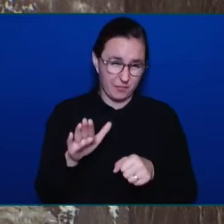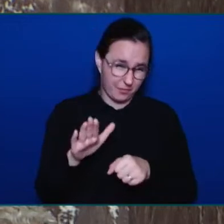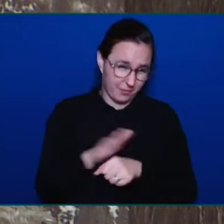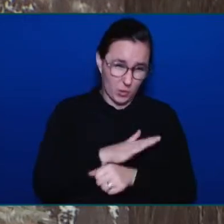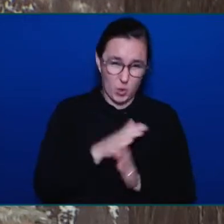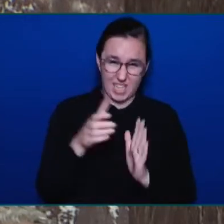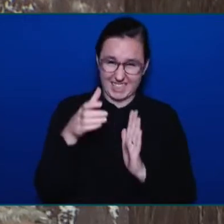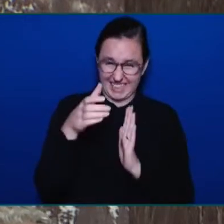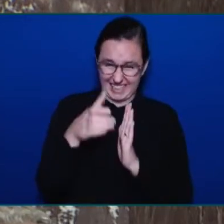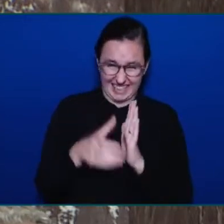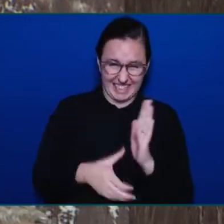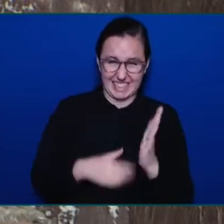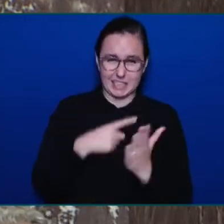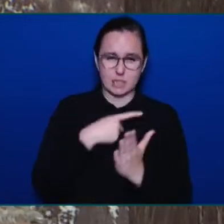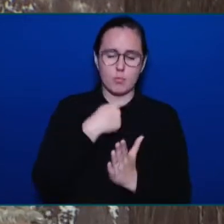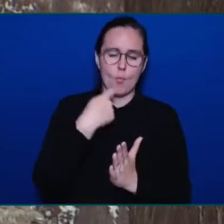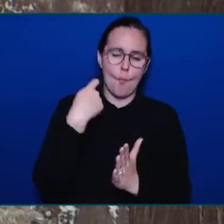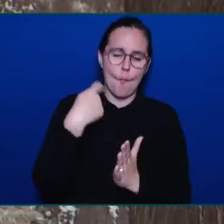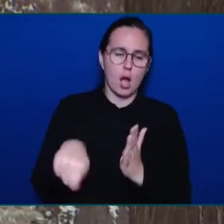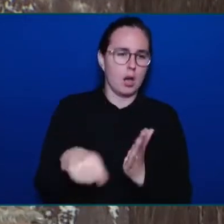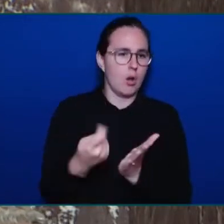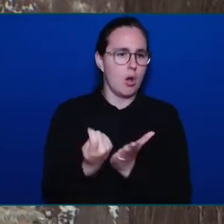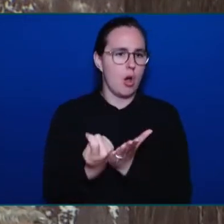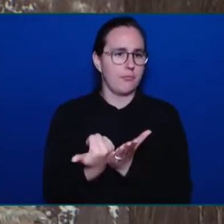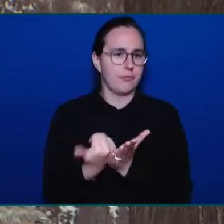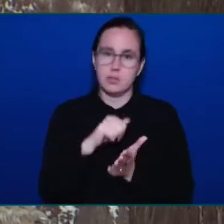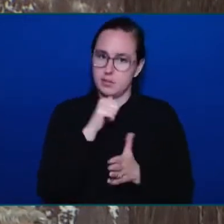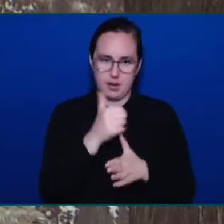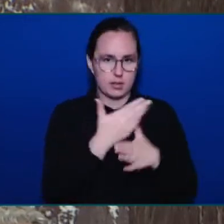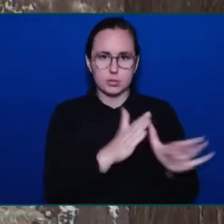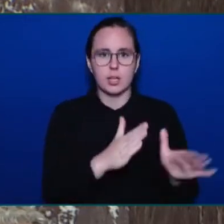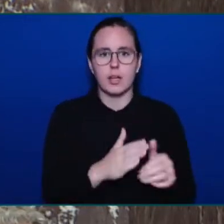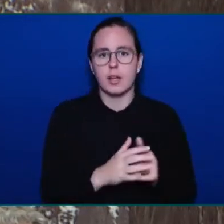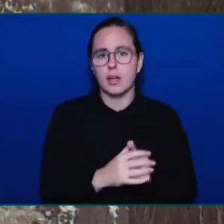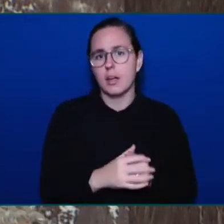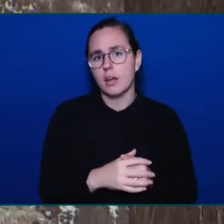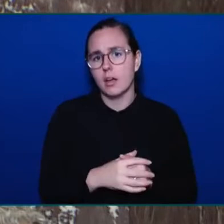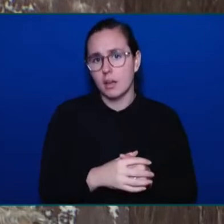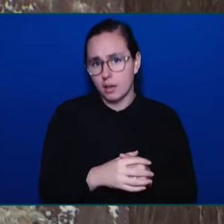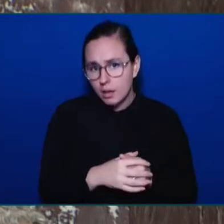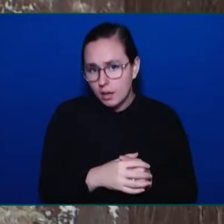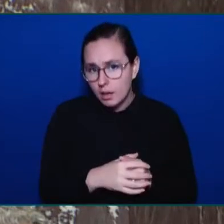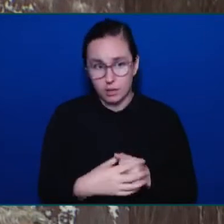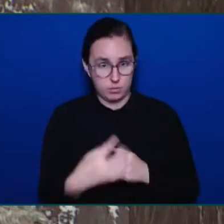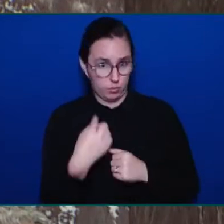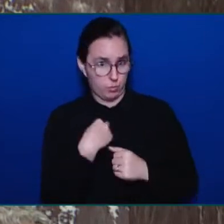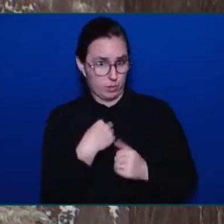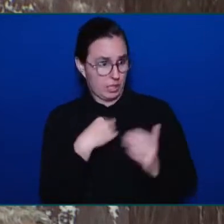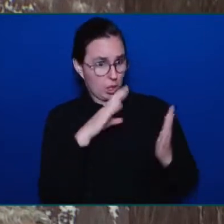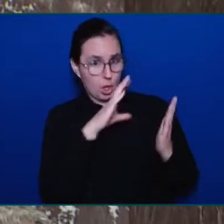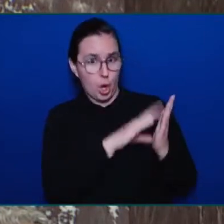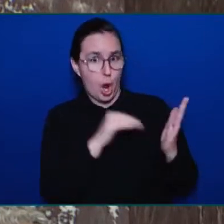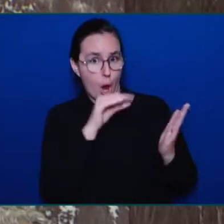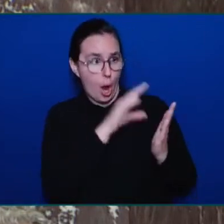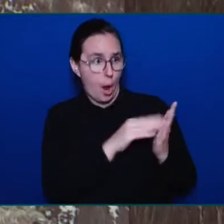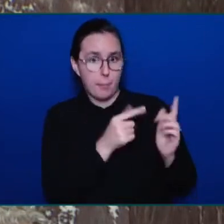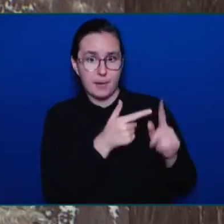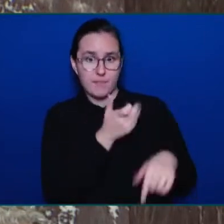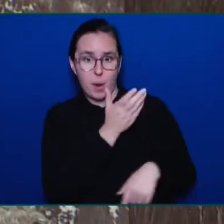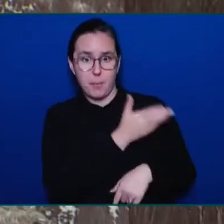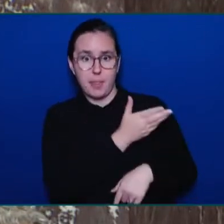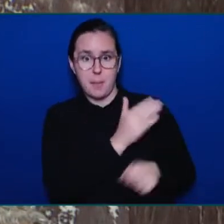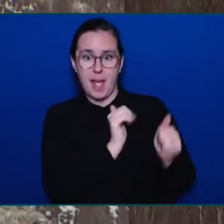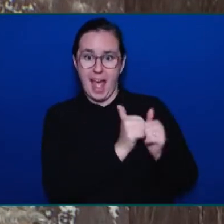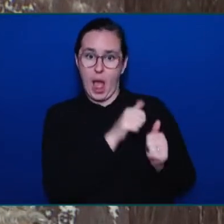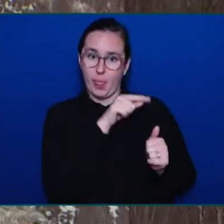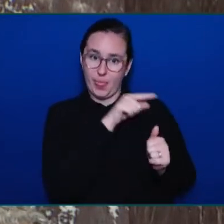Honourable Speaker, we will take no lessons from that side about releasing reports. They have zero credibility on the topic, Honourable